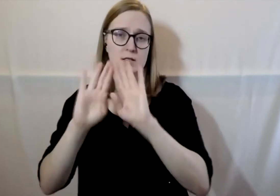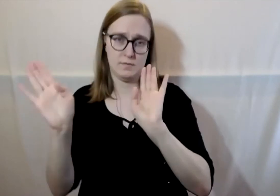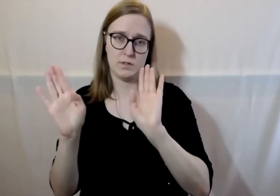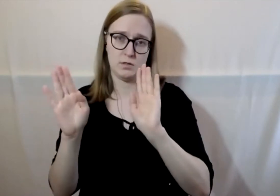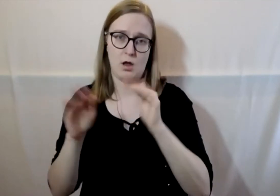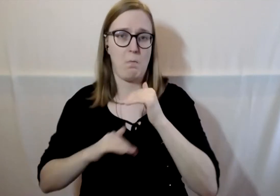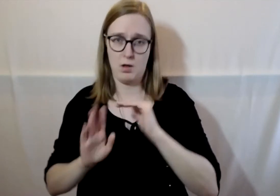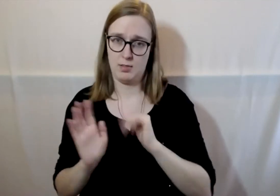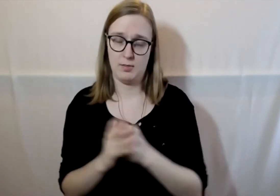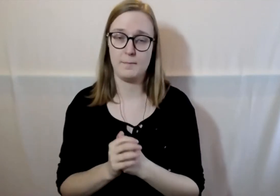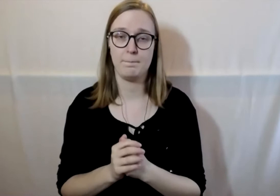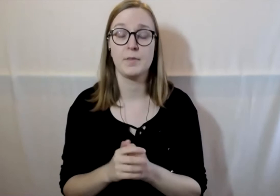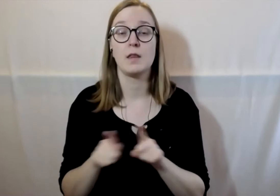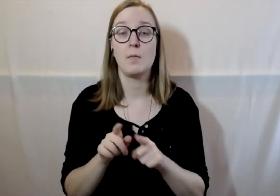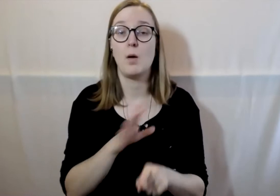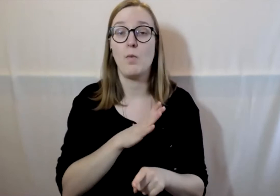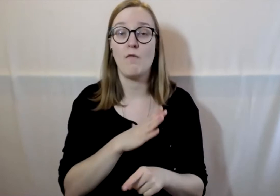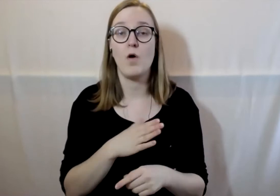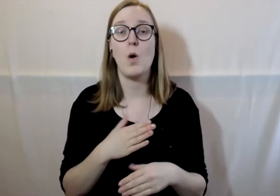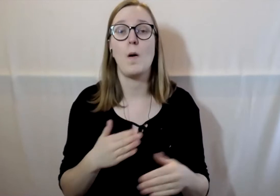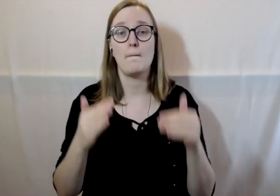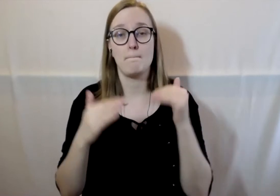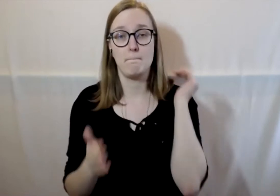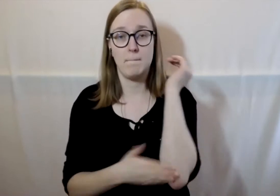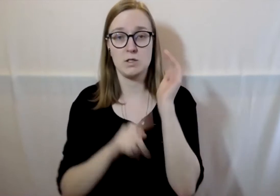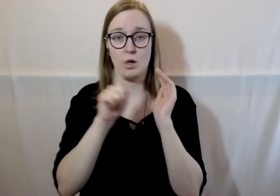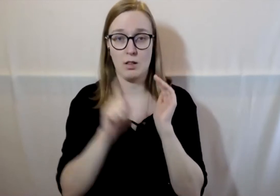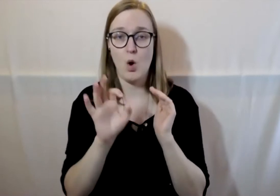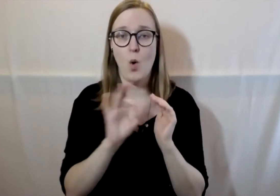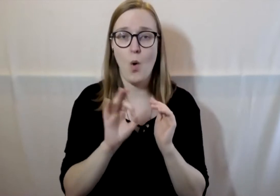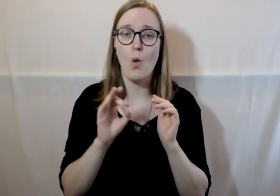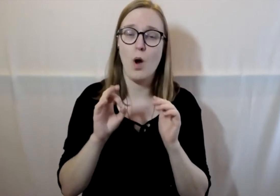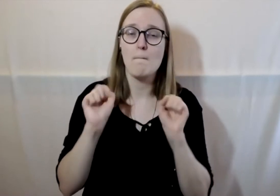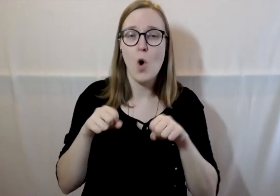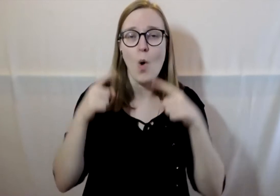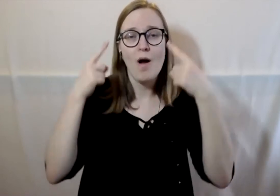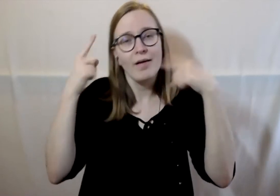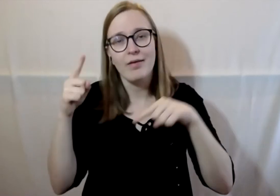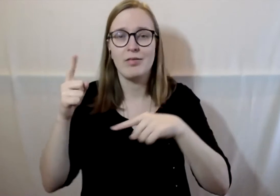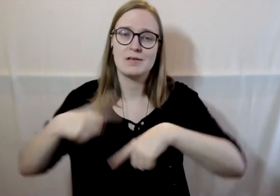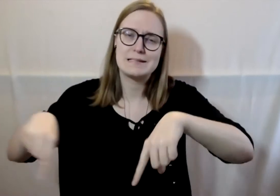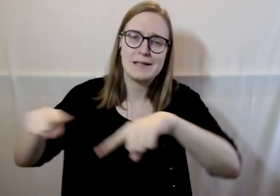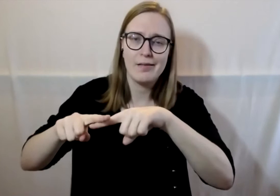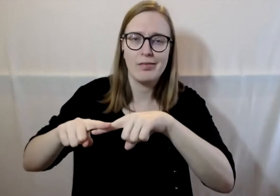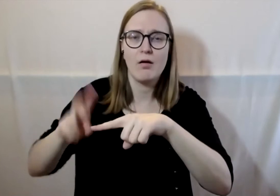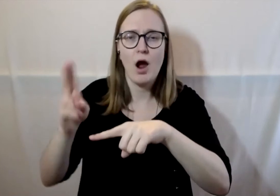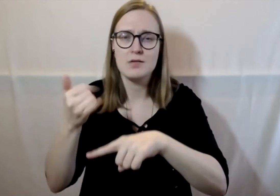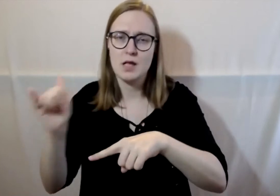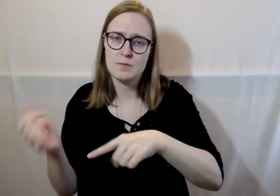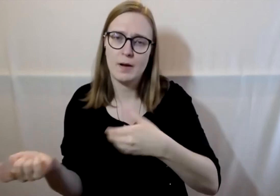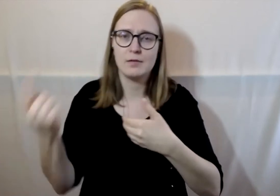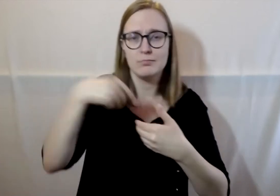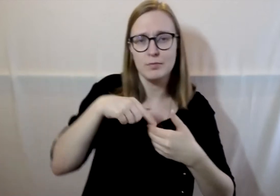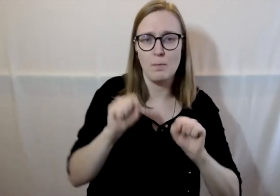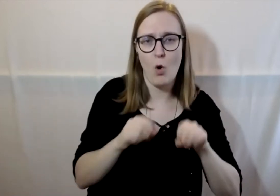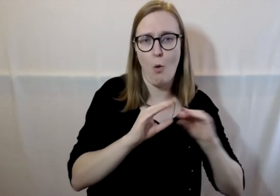was about teachers from outside, and everybody from our group agreed that